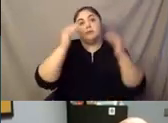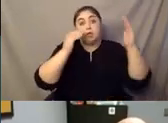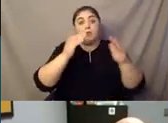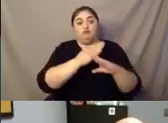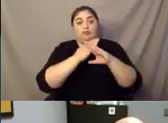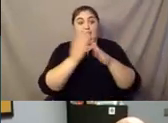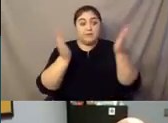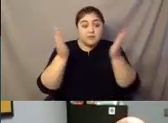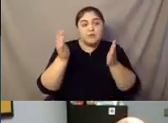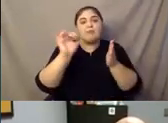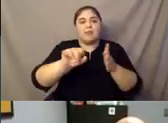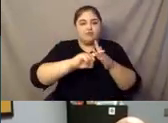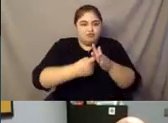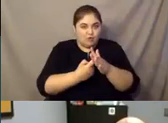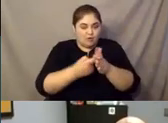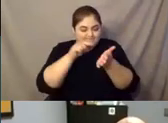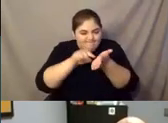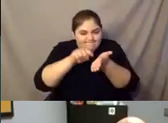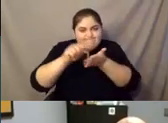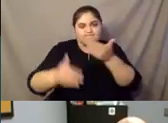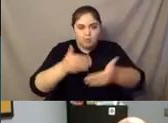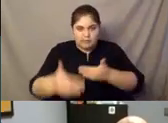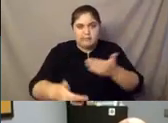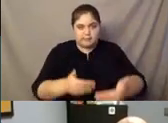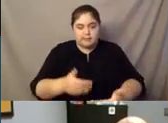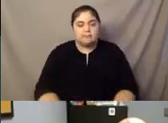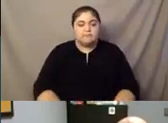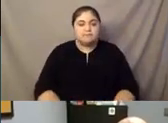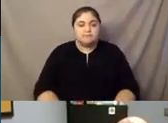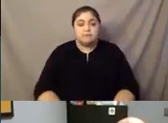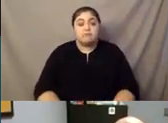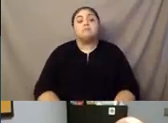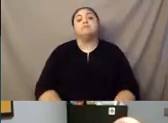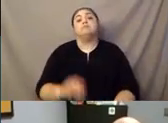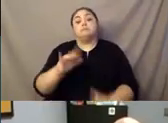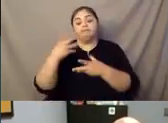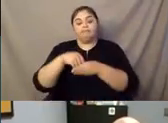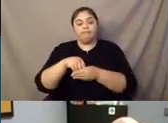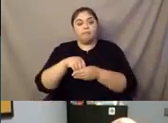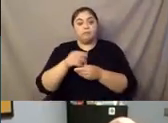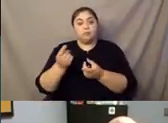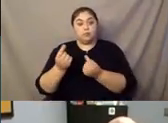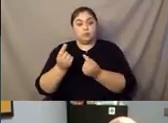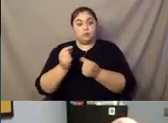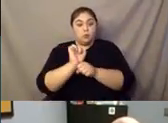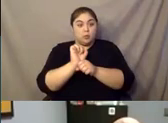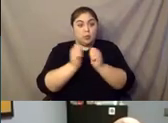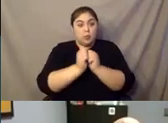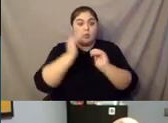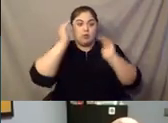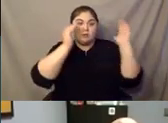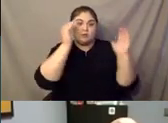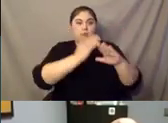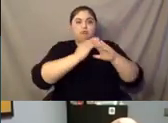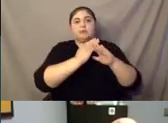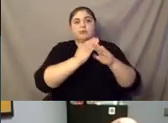what initiates the investigative process. So as part of that, we do work closely with Adult Protective,